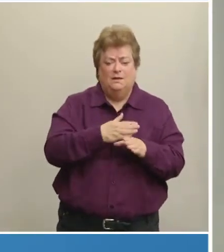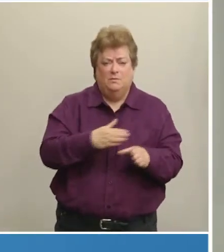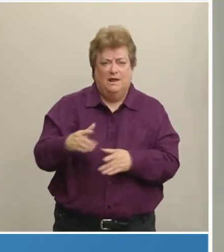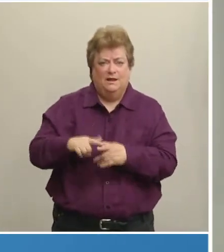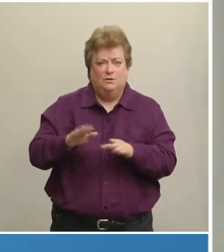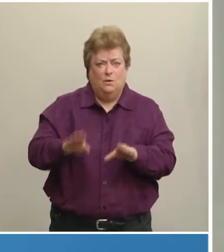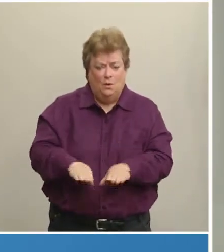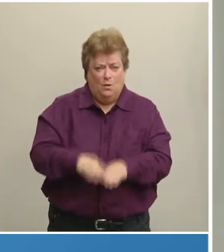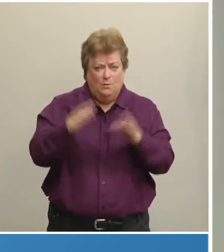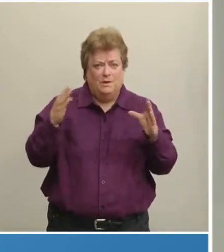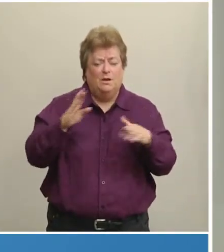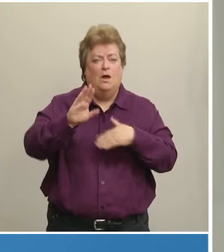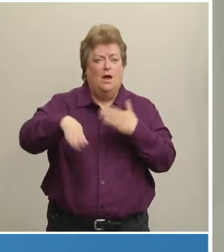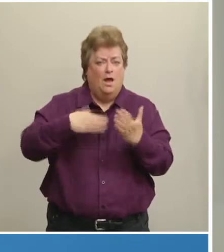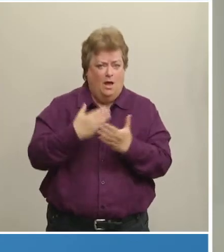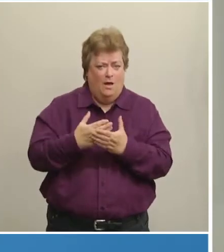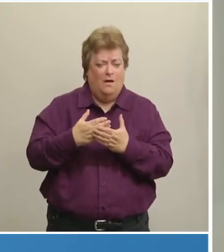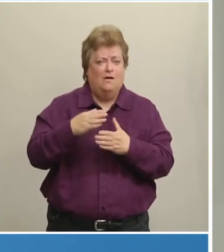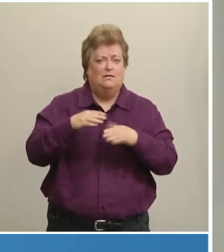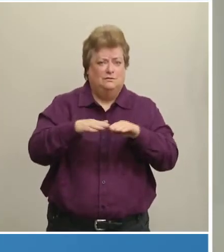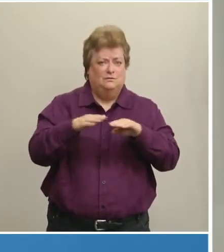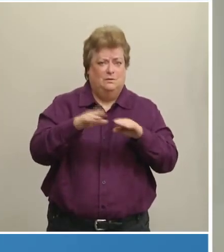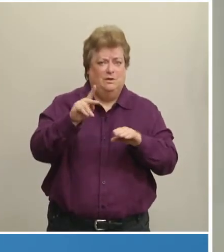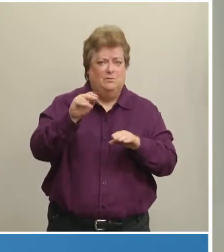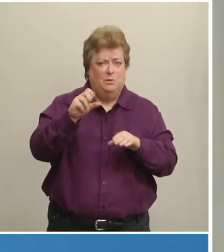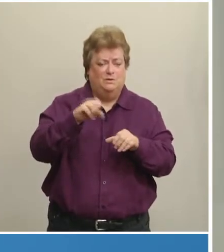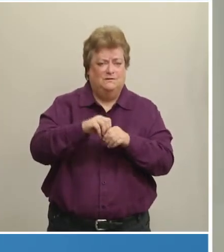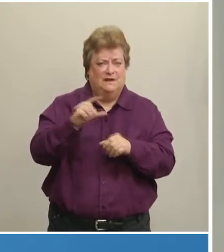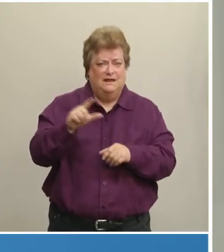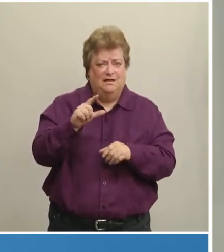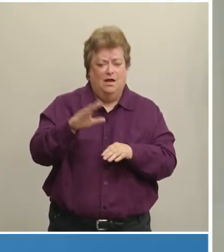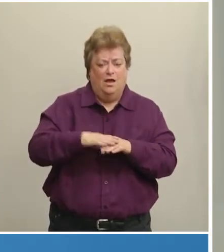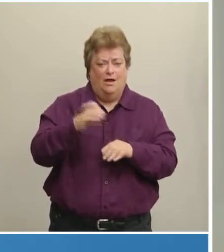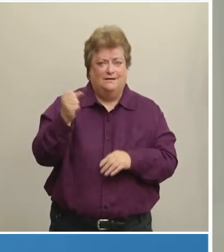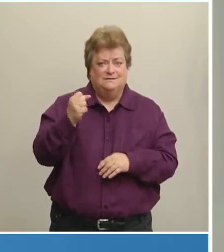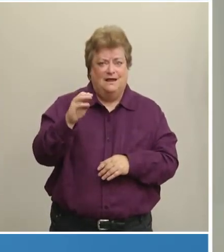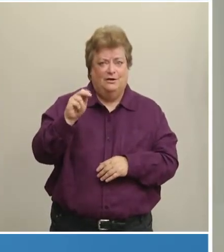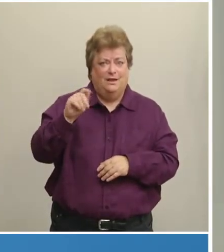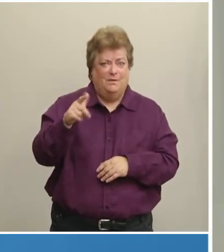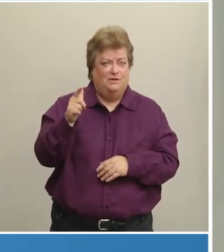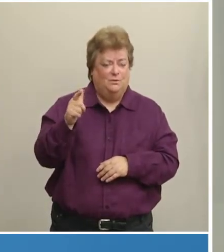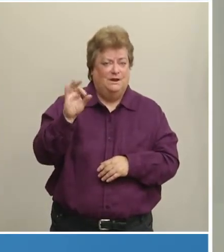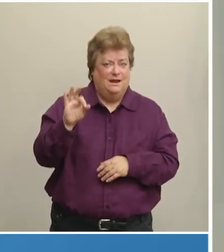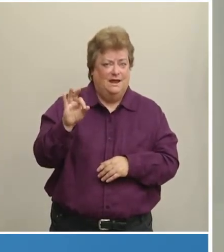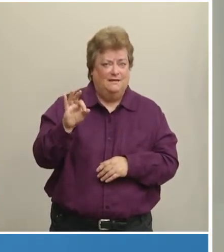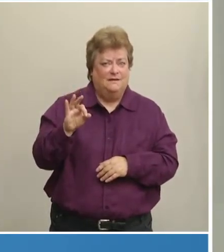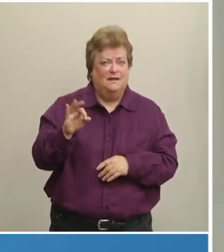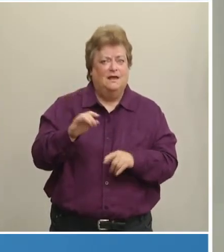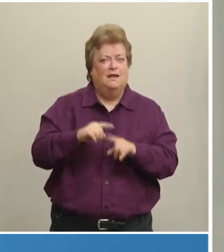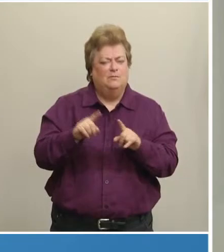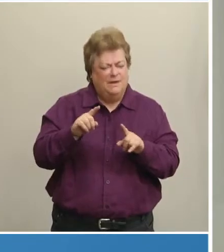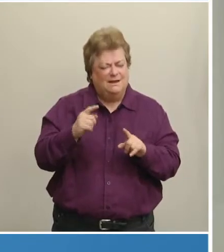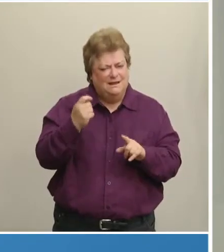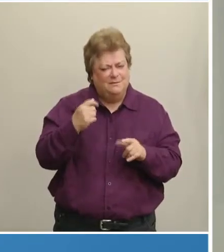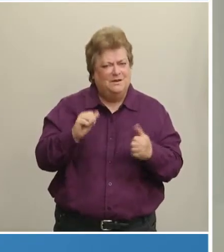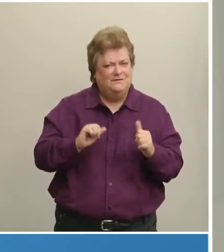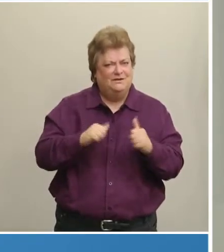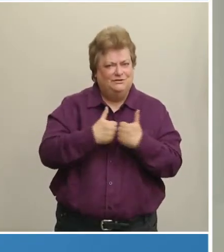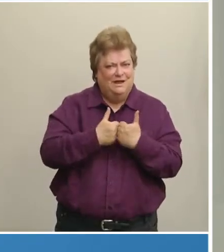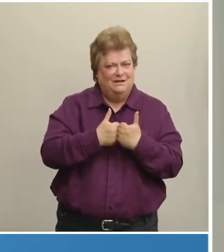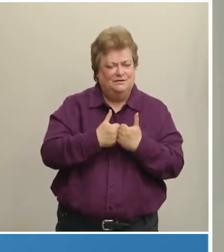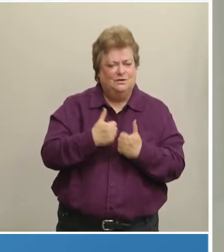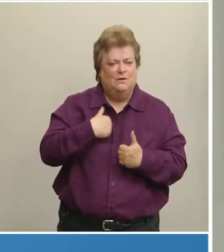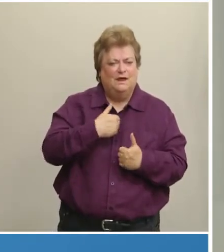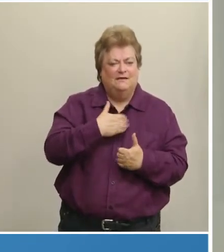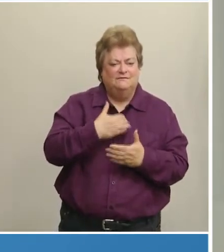nine outdoor public pools in Lincoln this summer on Saturday, May 29th. However, we do have a bit of a challenge in that we're having